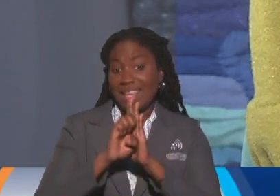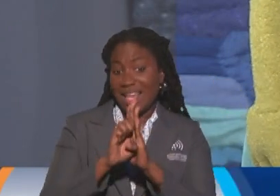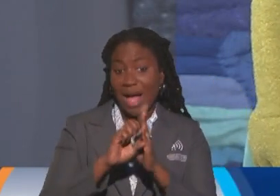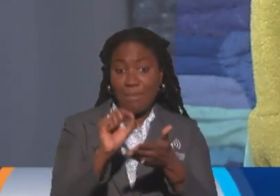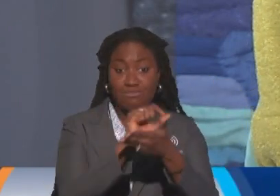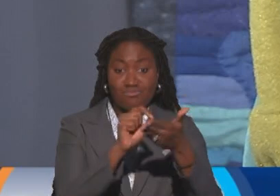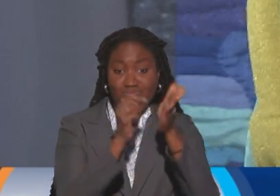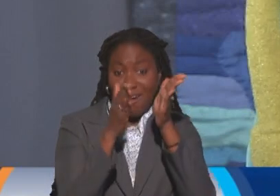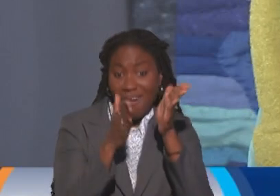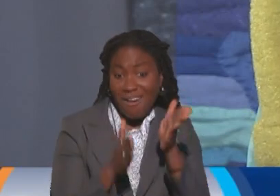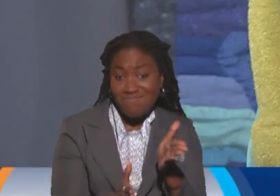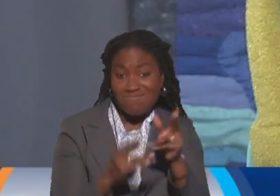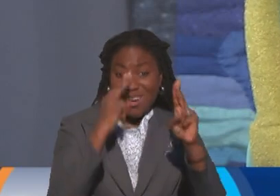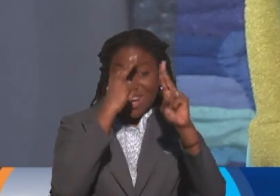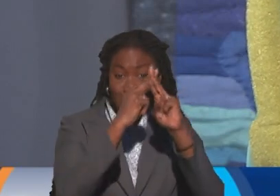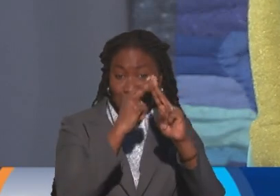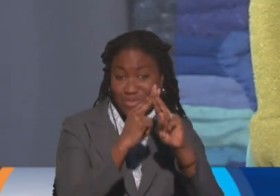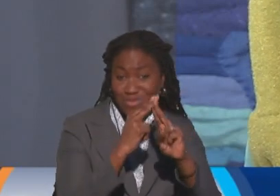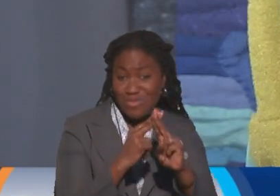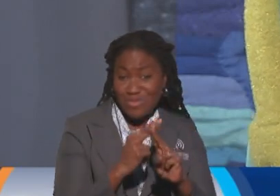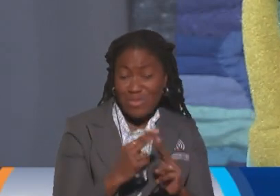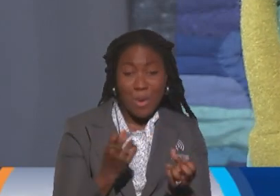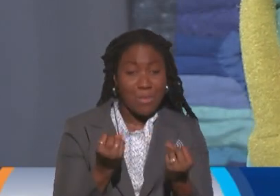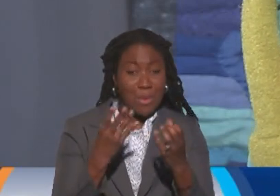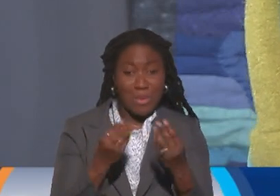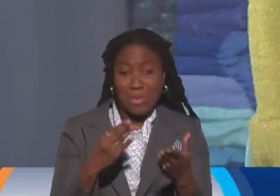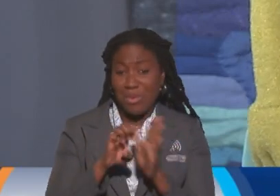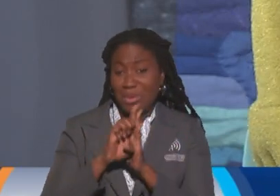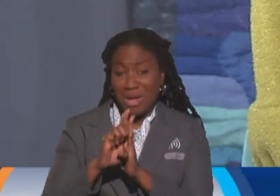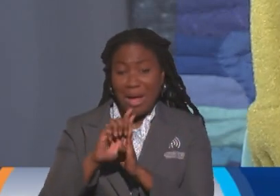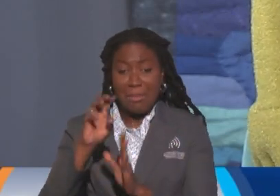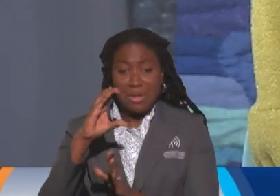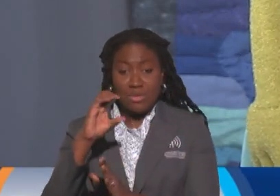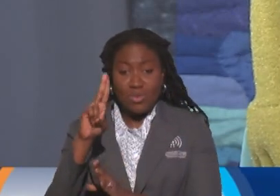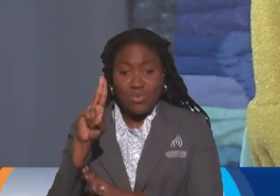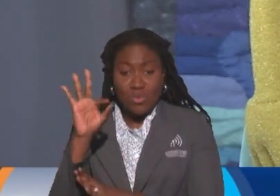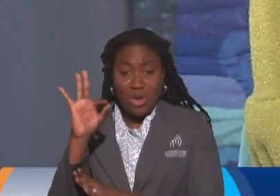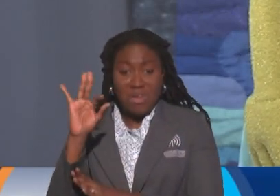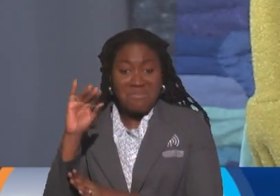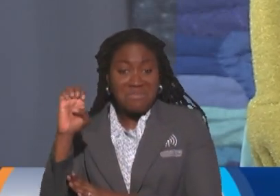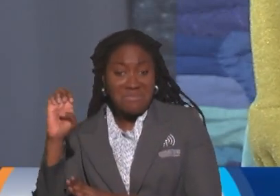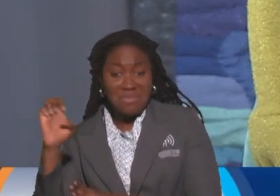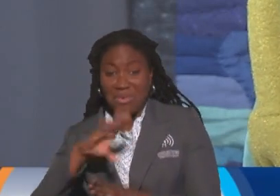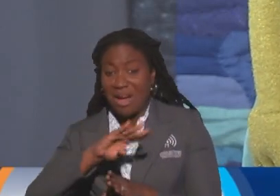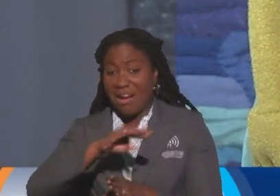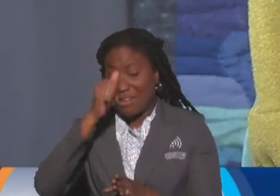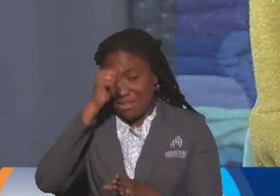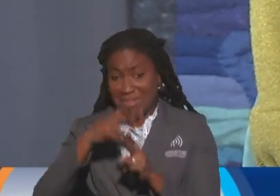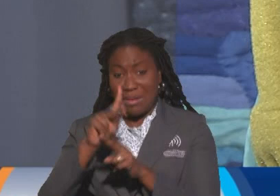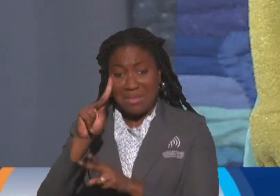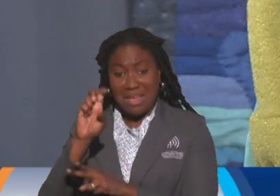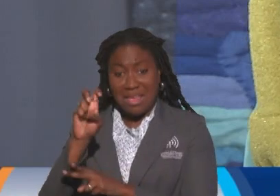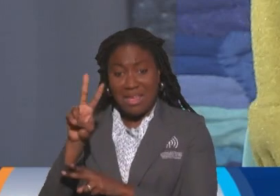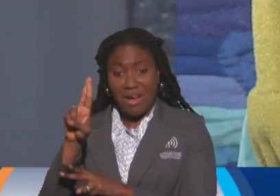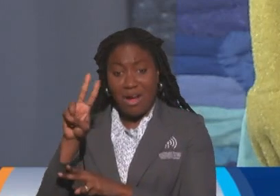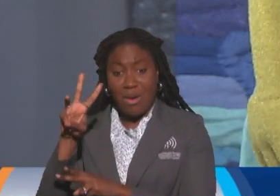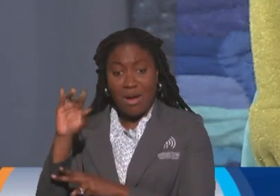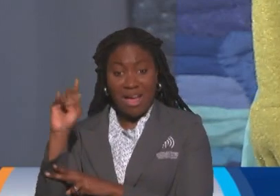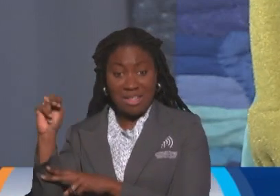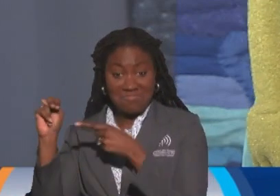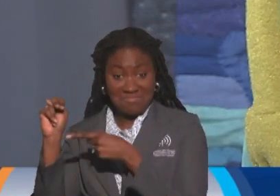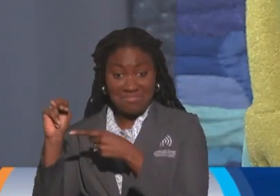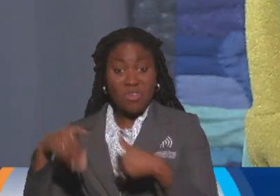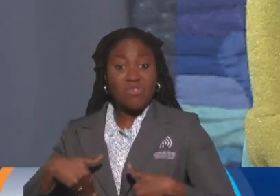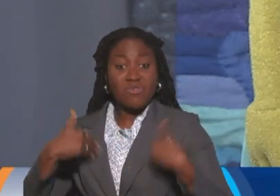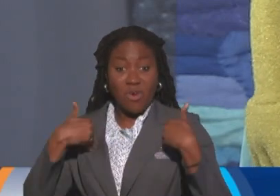Keynes Douglas, Alake Pilgrim, Mary Coffey, and Corinne Anaya Clark, who's a young writer,